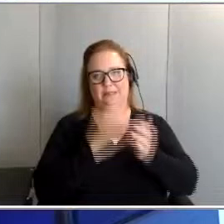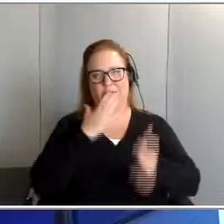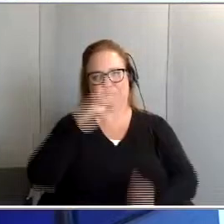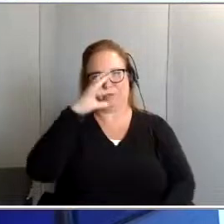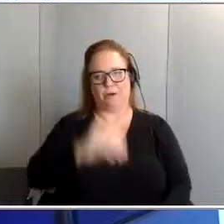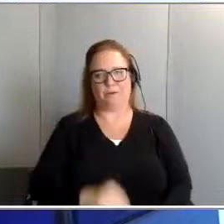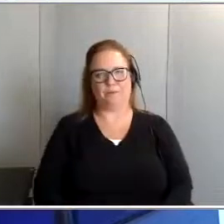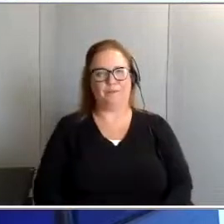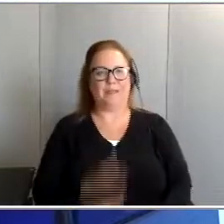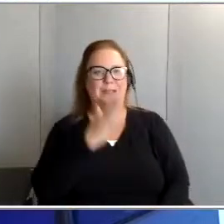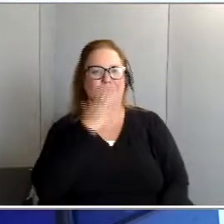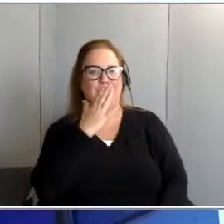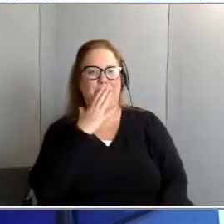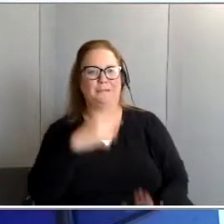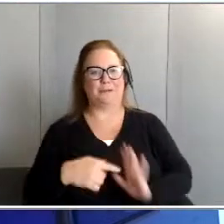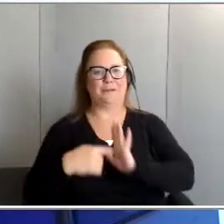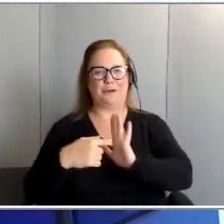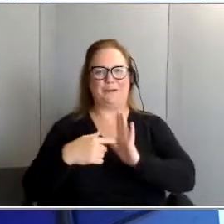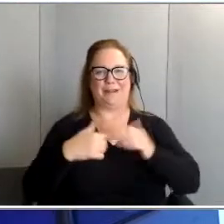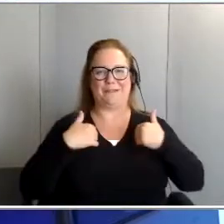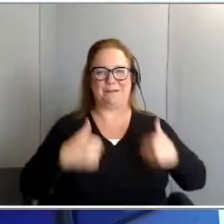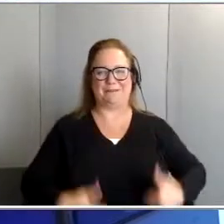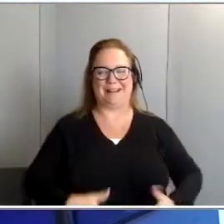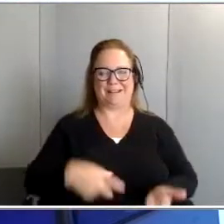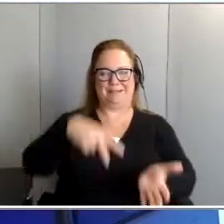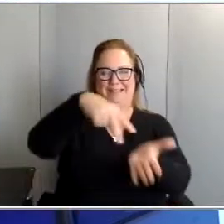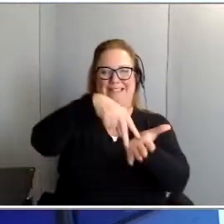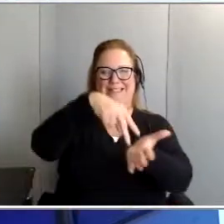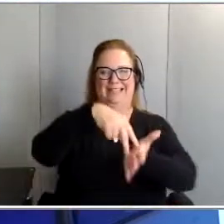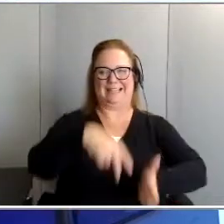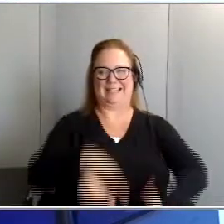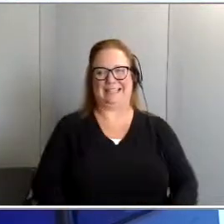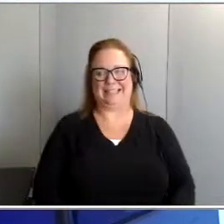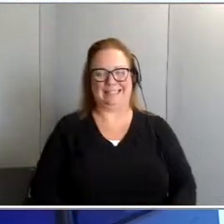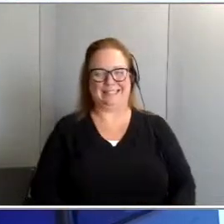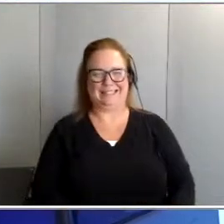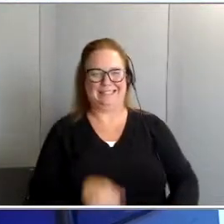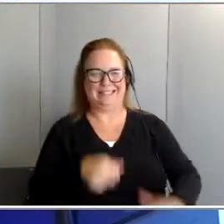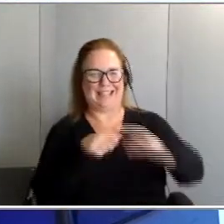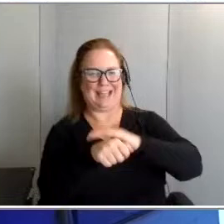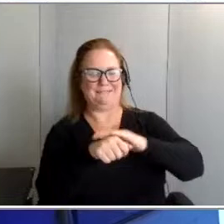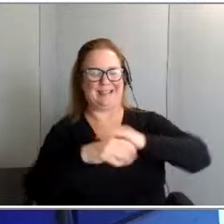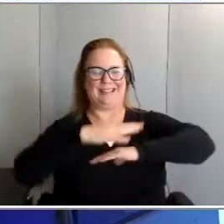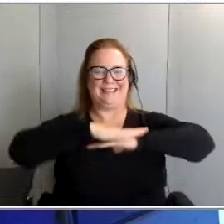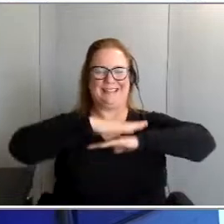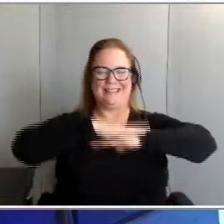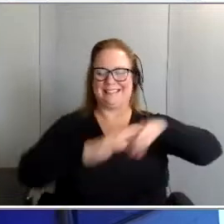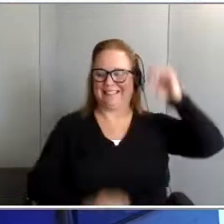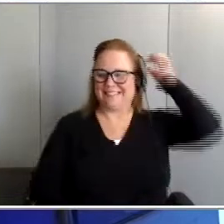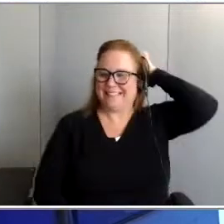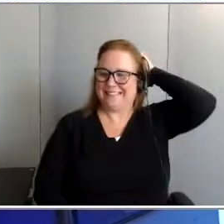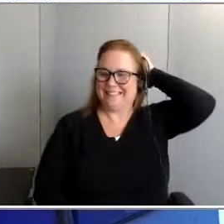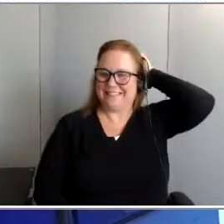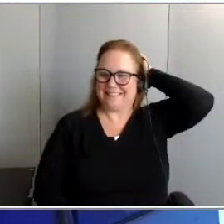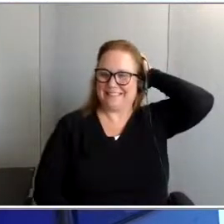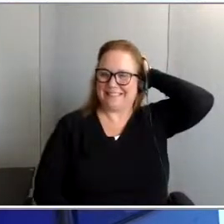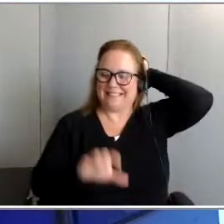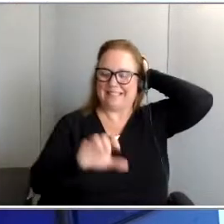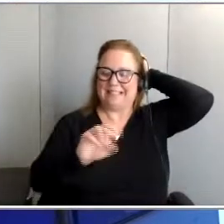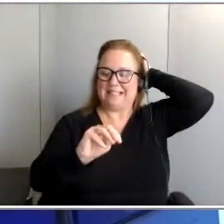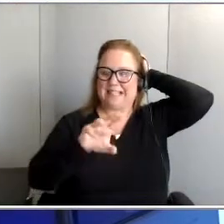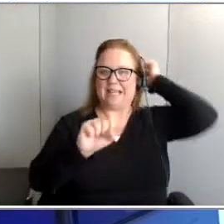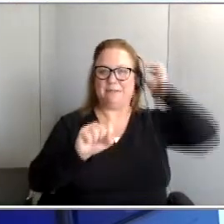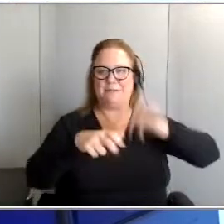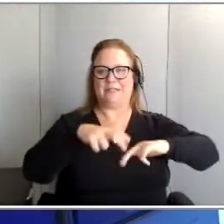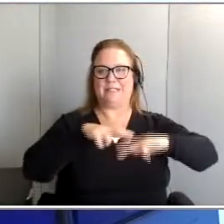off the whole bod there. I know. We were wondering what was hidden down there behind the desk. So, well, like I said, Camus, you're welcome to sit here with us Thank as long you. as